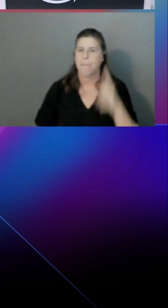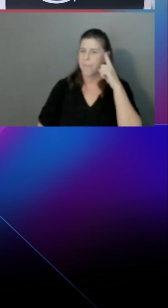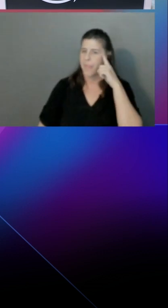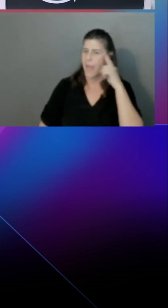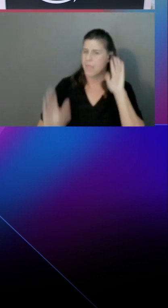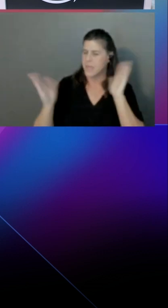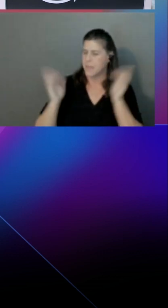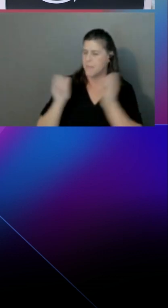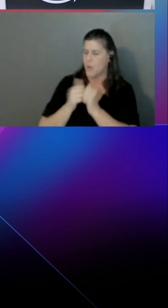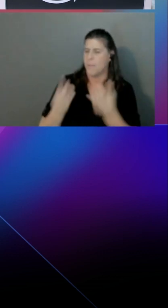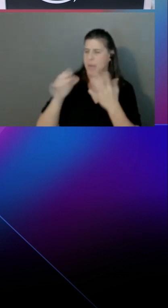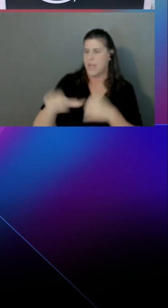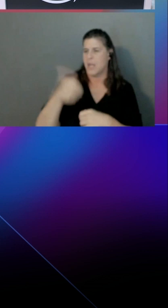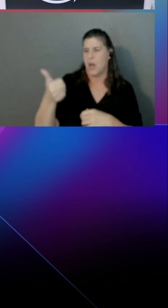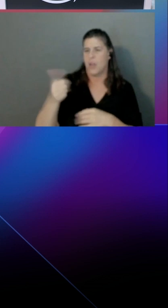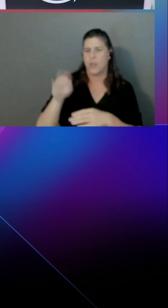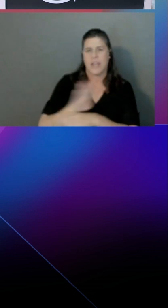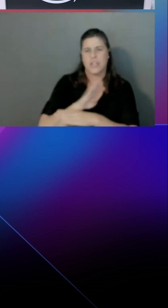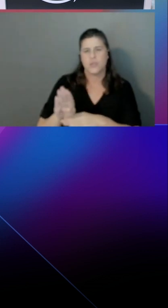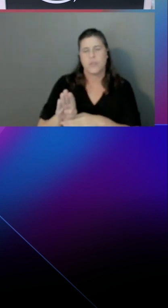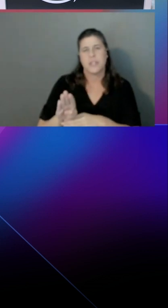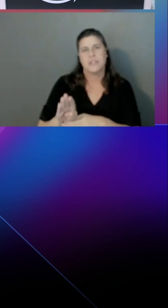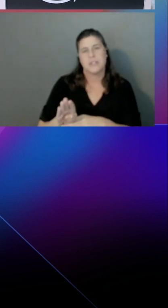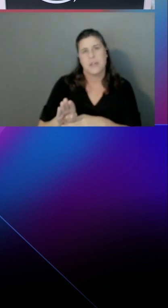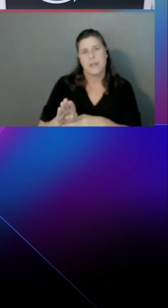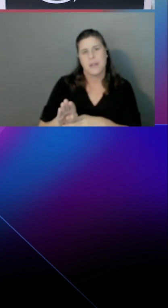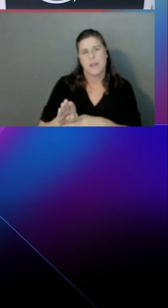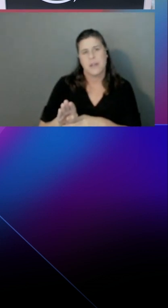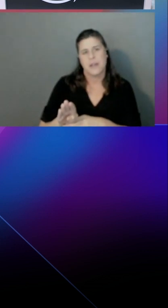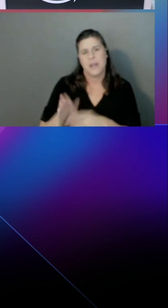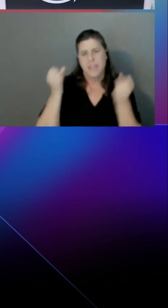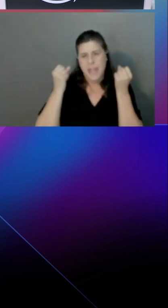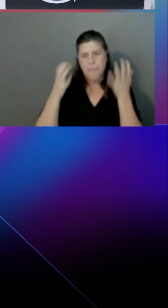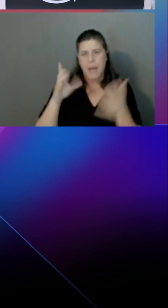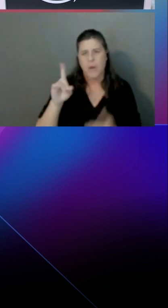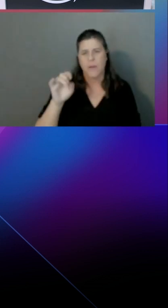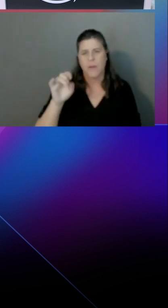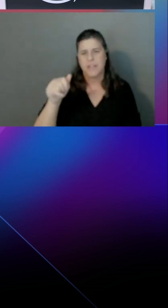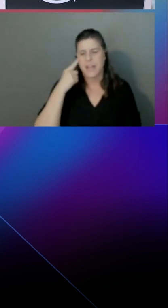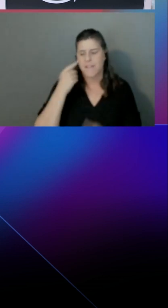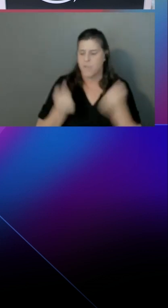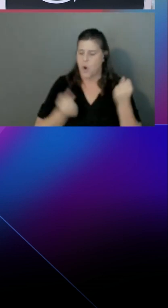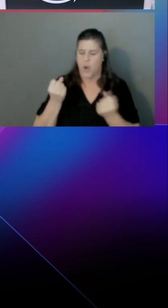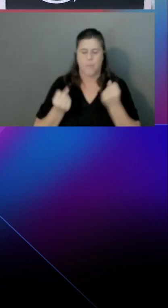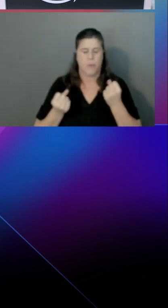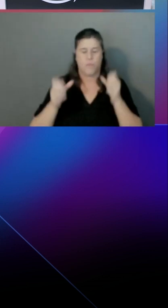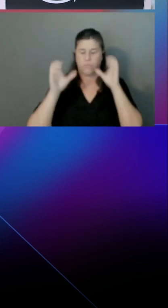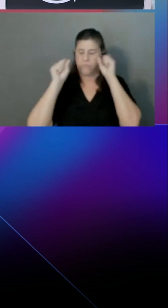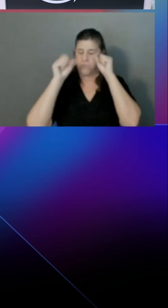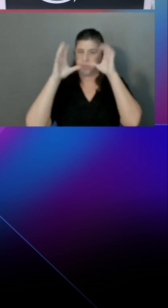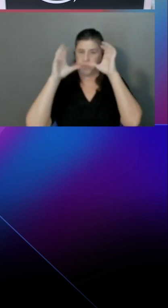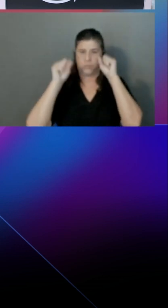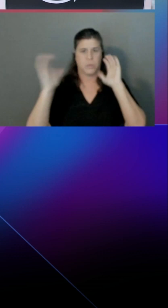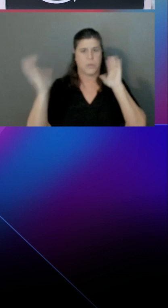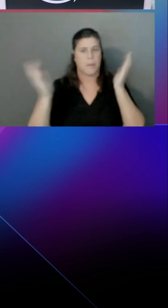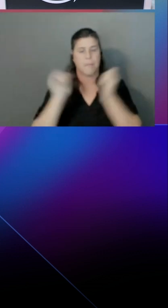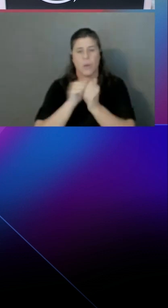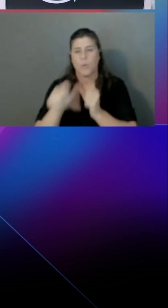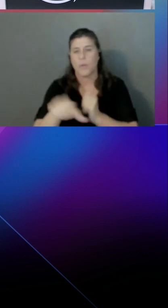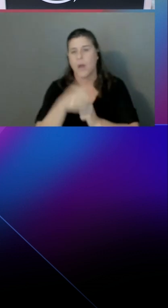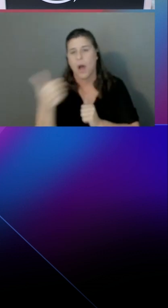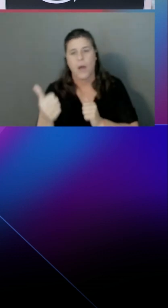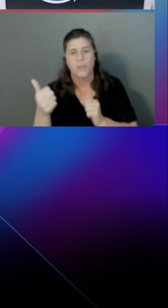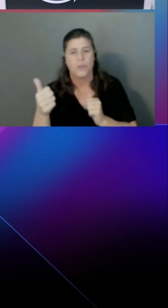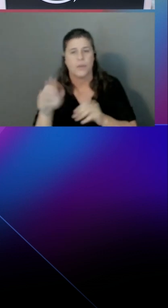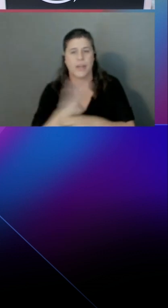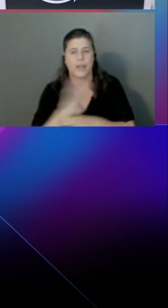industries, the amount of data in automotive is just phenomenal, right? Compared to many other industries. Each